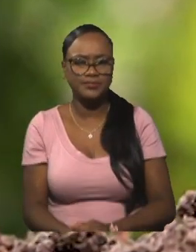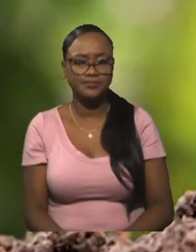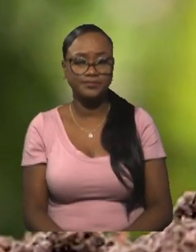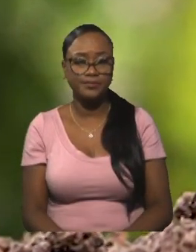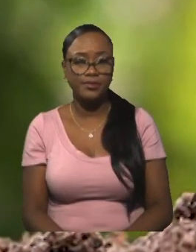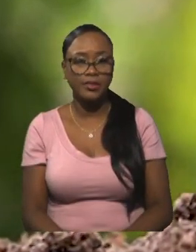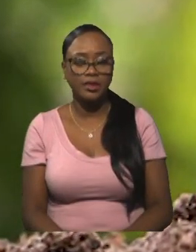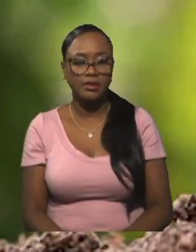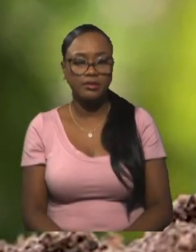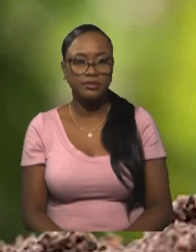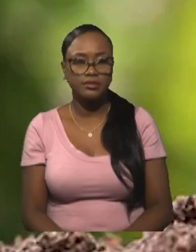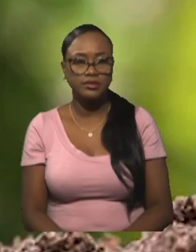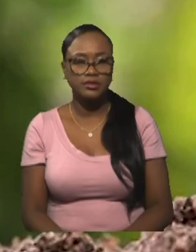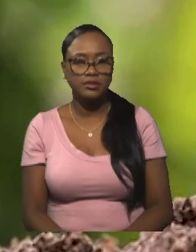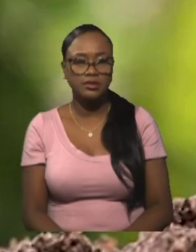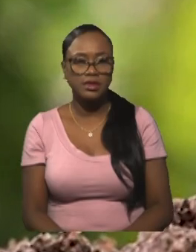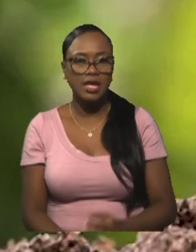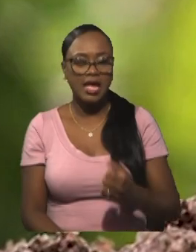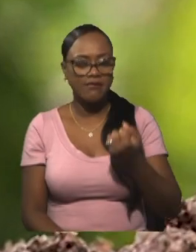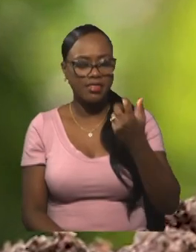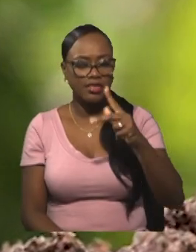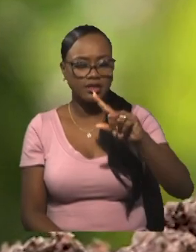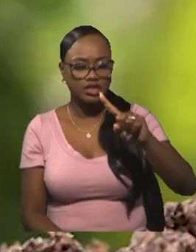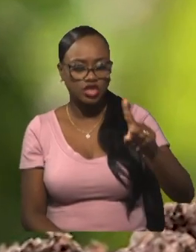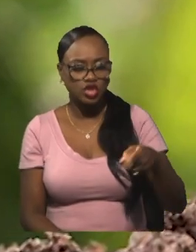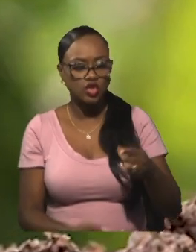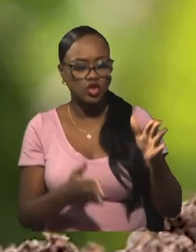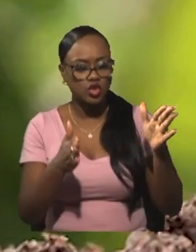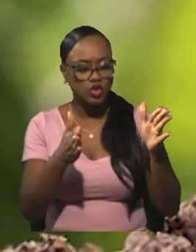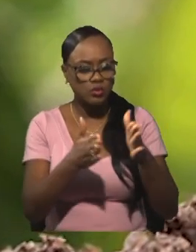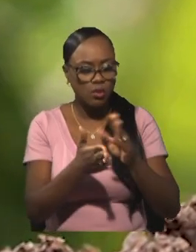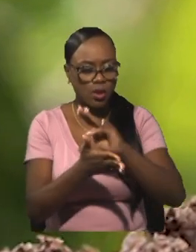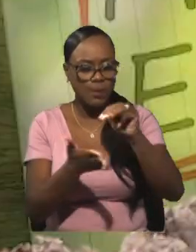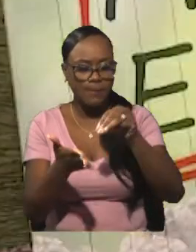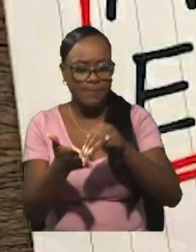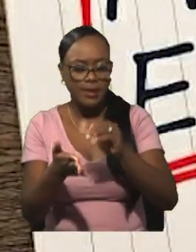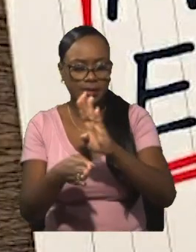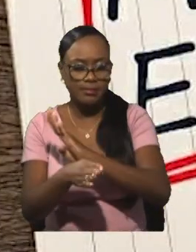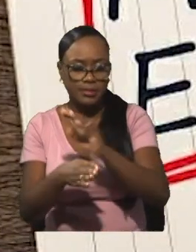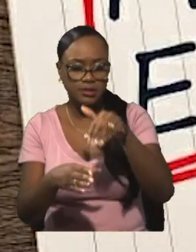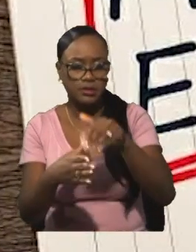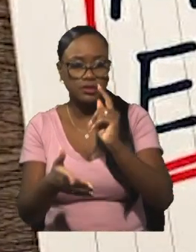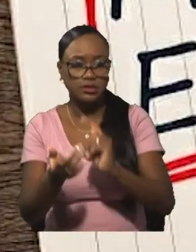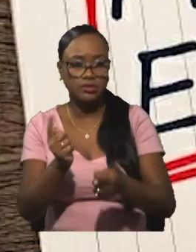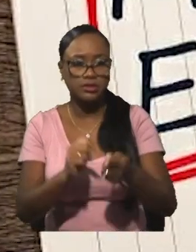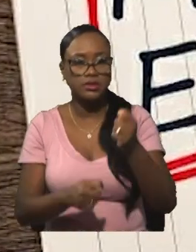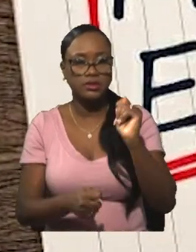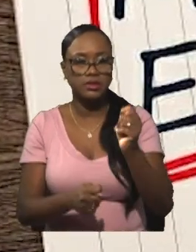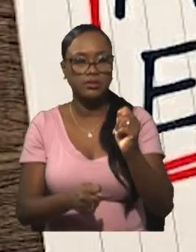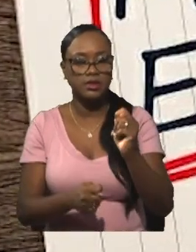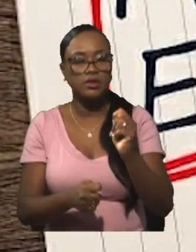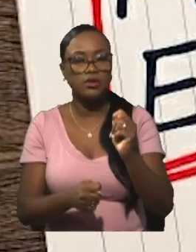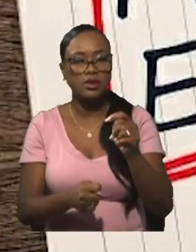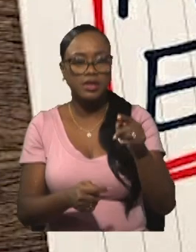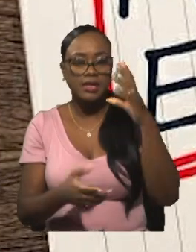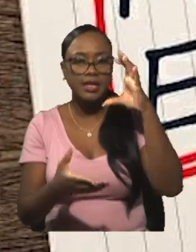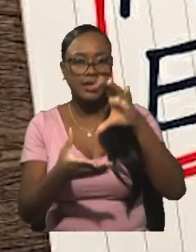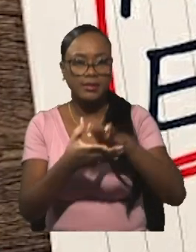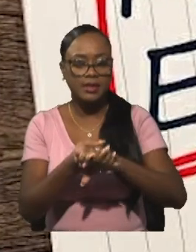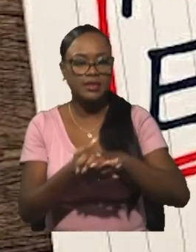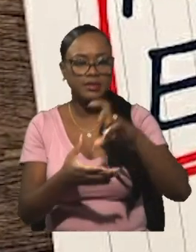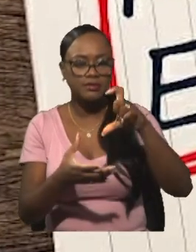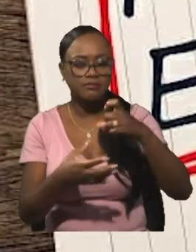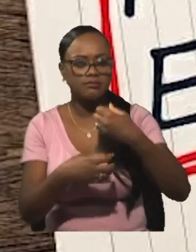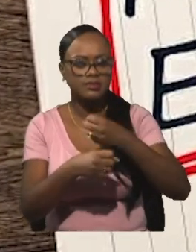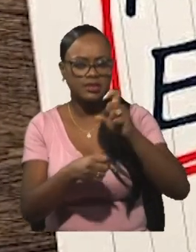Mr. Solomon says there are over 13,000 small and mid-sized enterprises in Trinidad and Tobago, and he believes more should